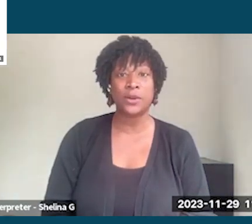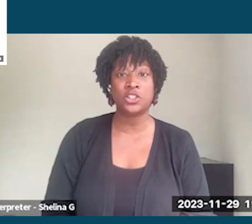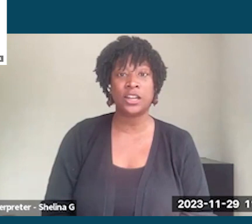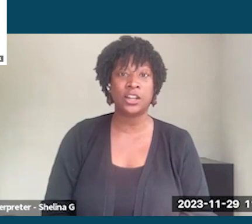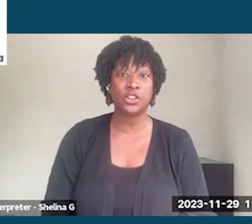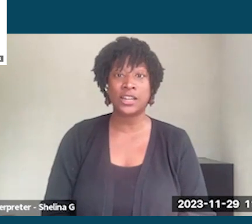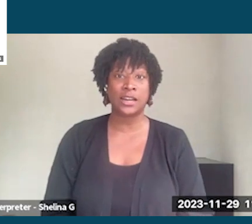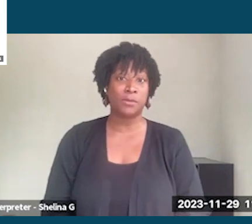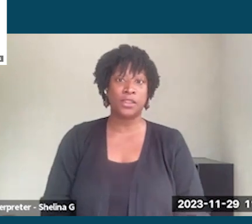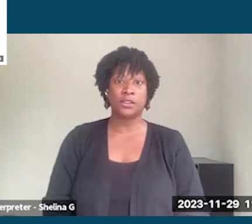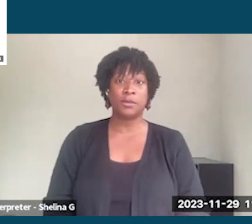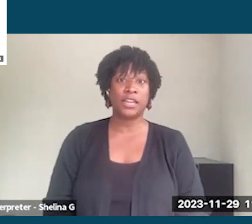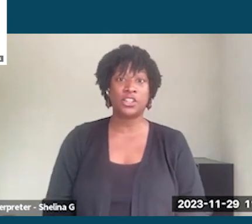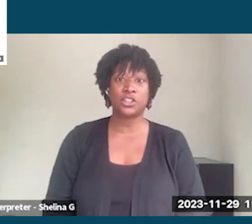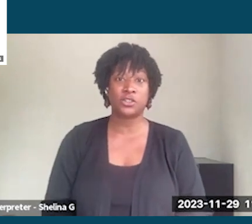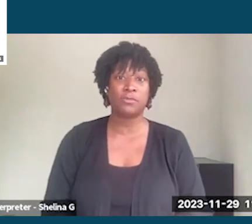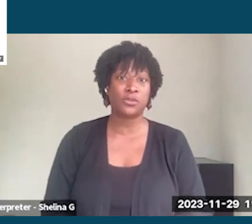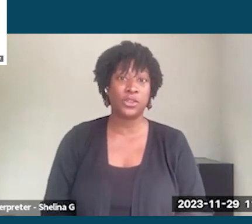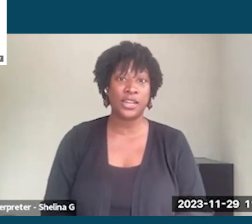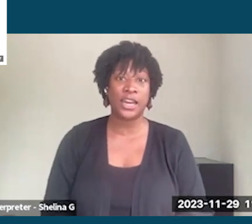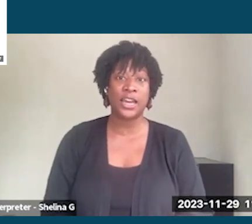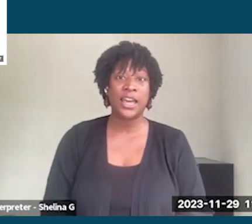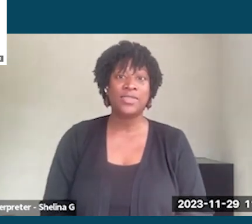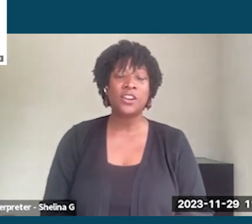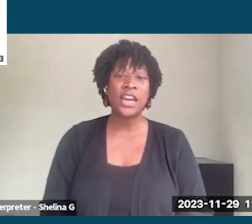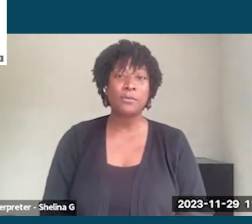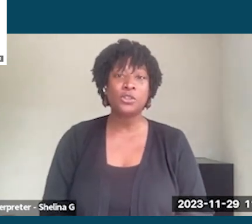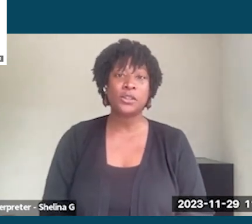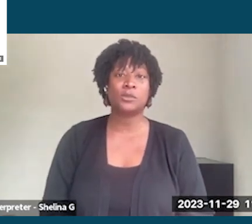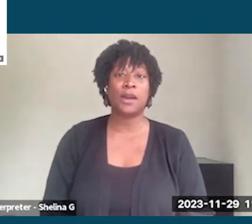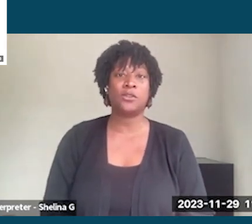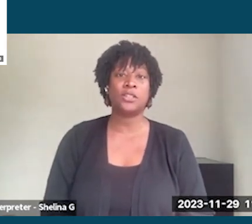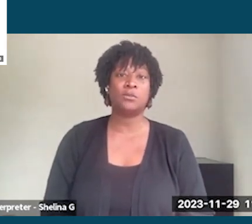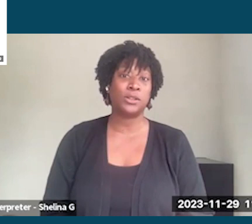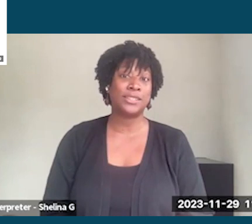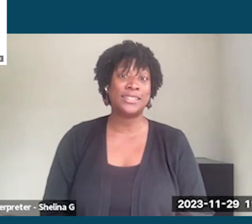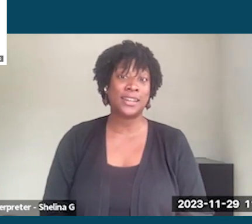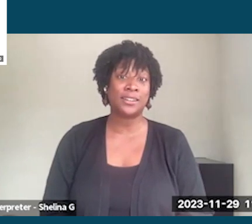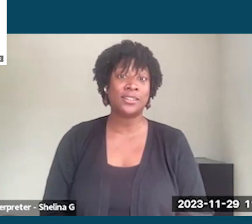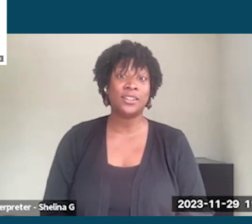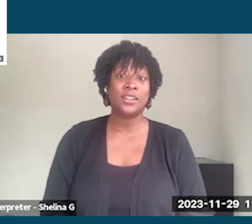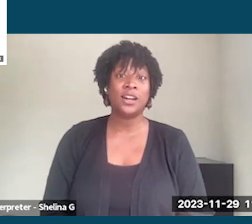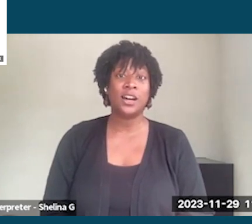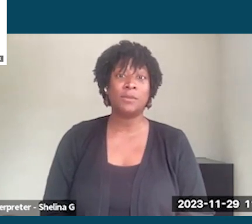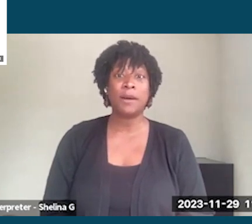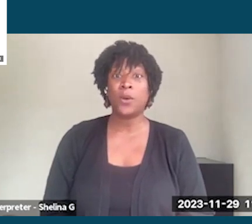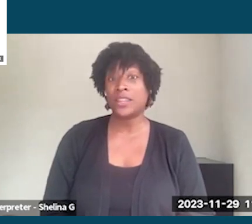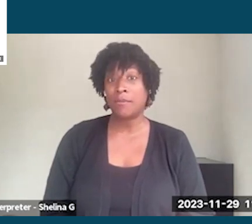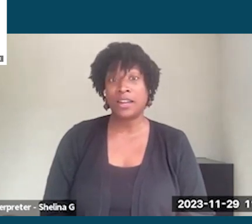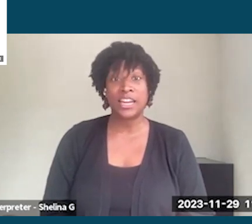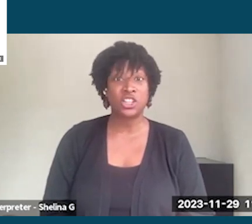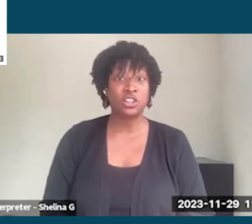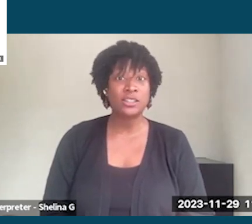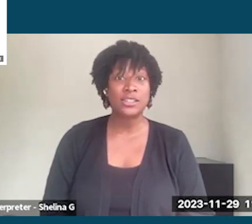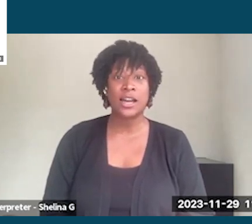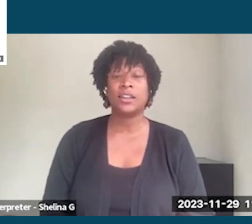from the language. They understand maybe the medications or something for the day. They're able to expound in more detail about what